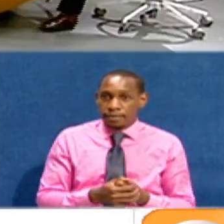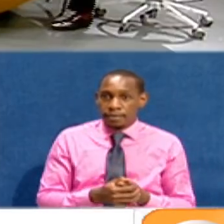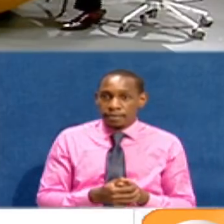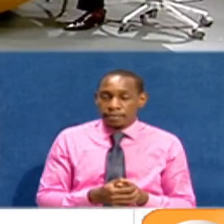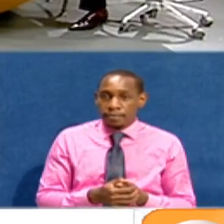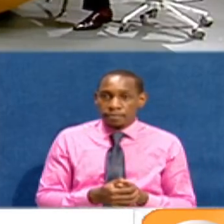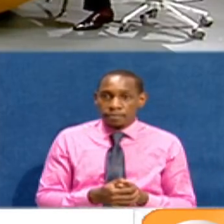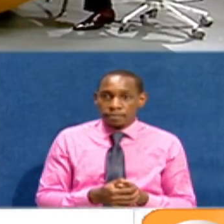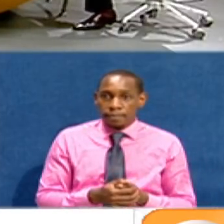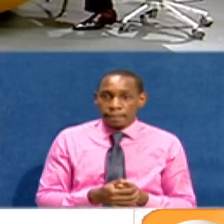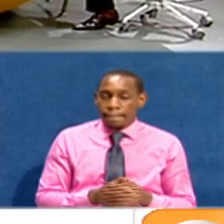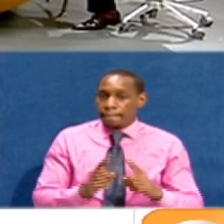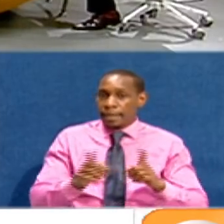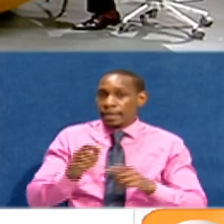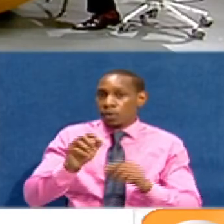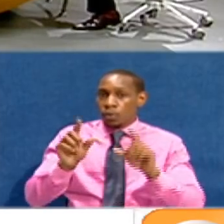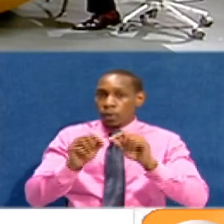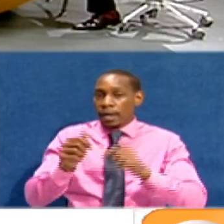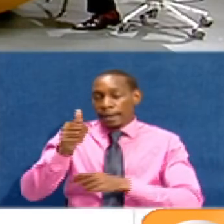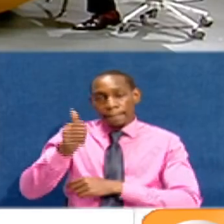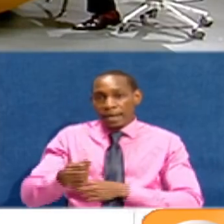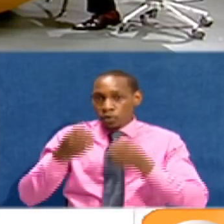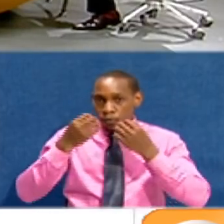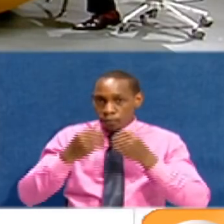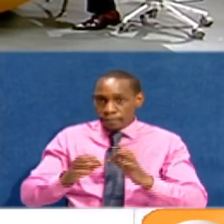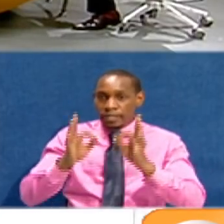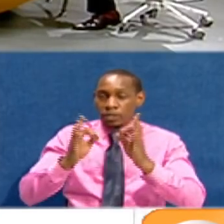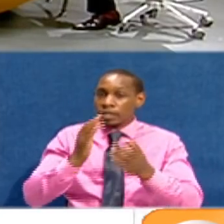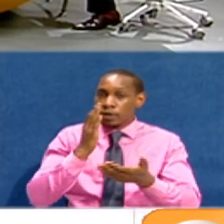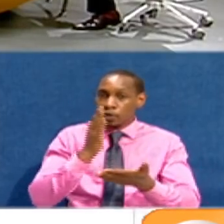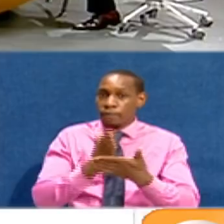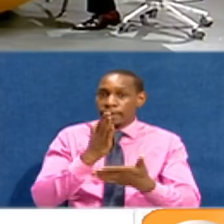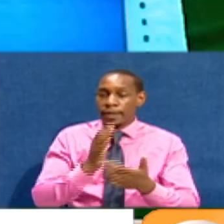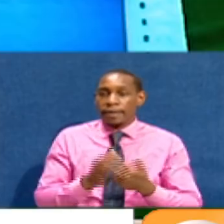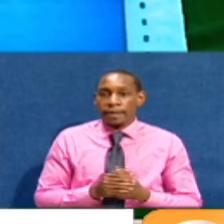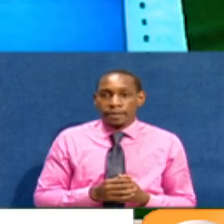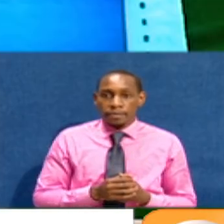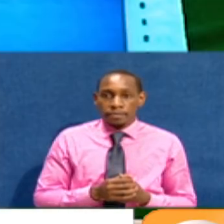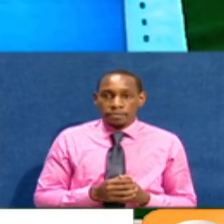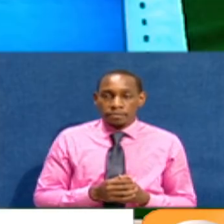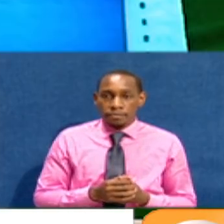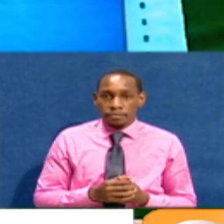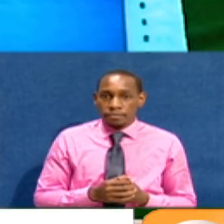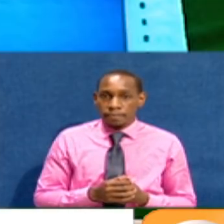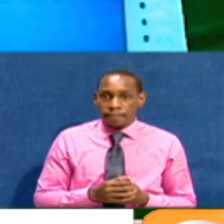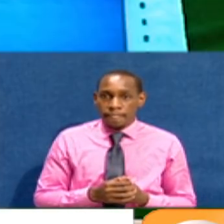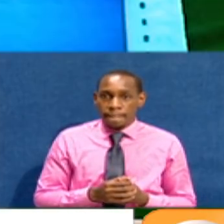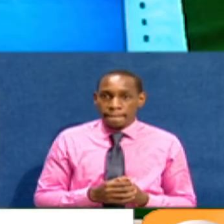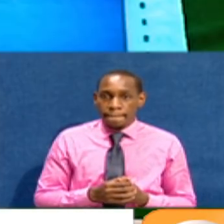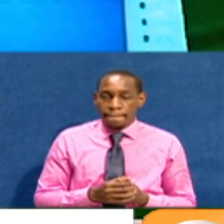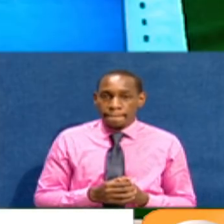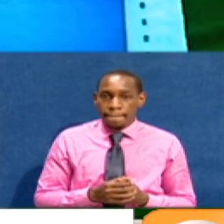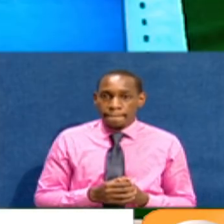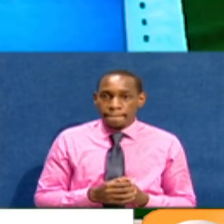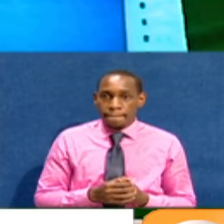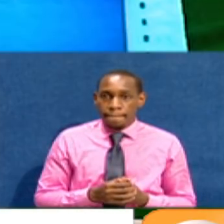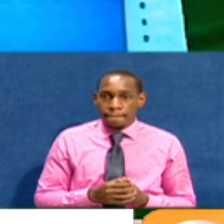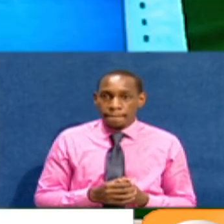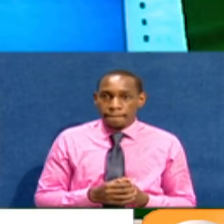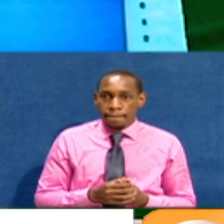He's been making those claims, but they have not been officially verified. Like Yvonne, you're saying,